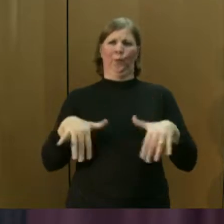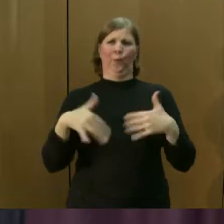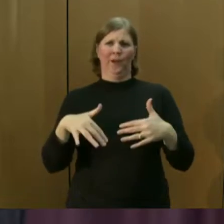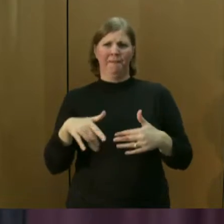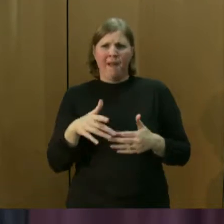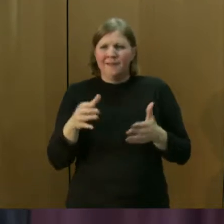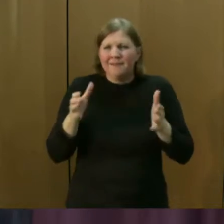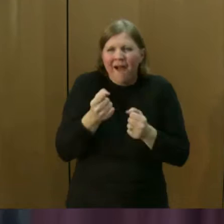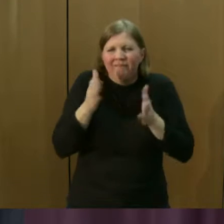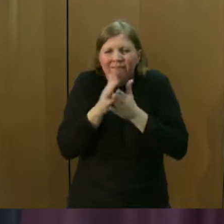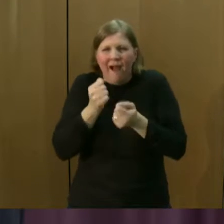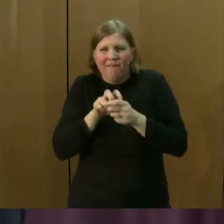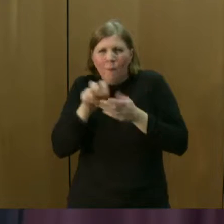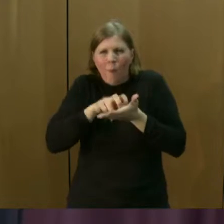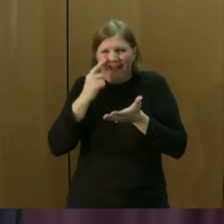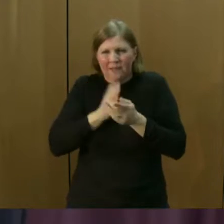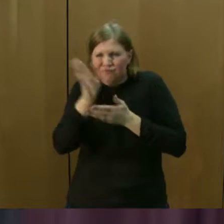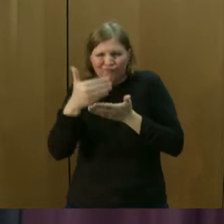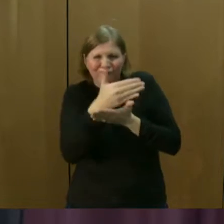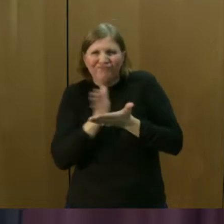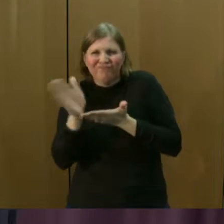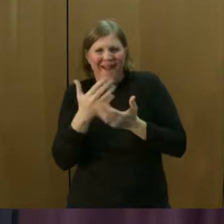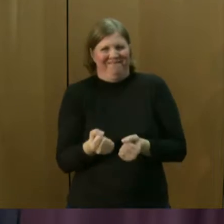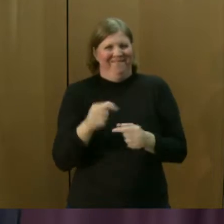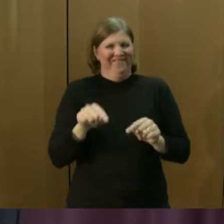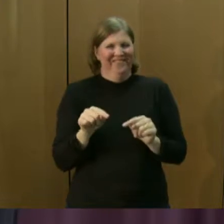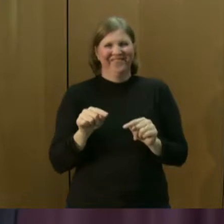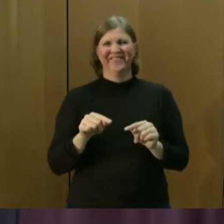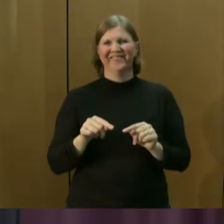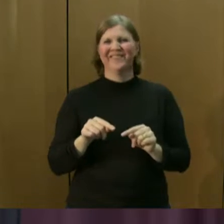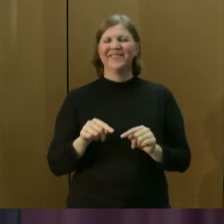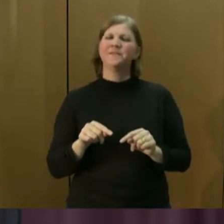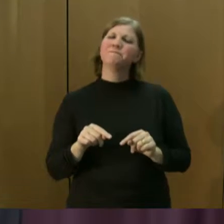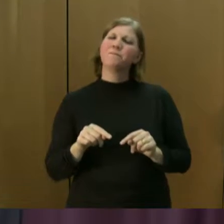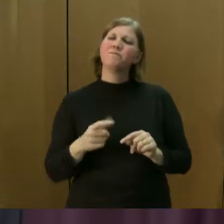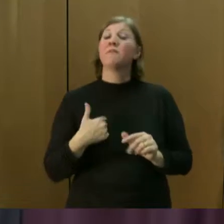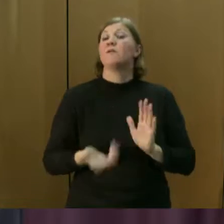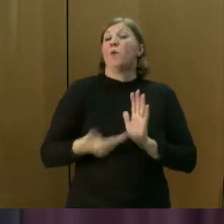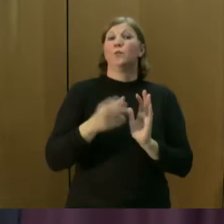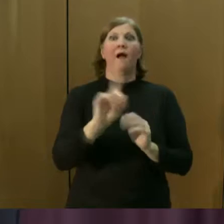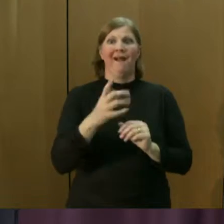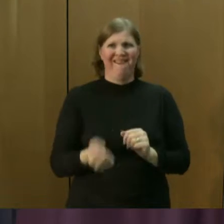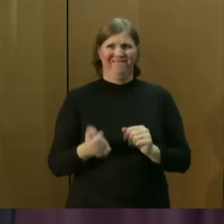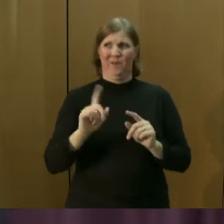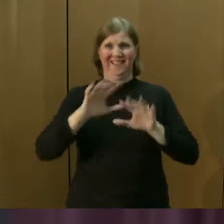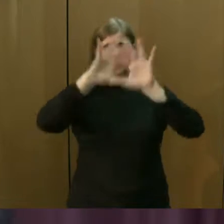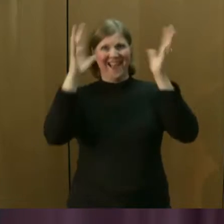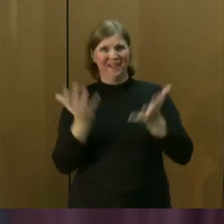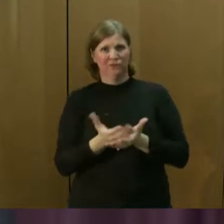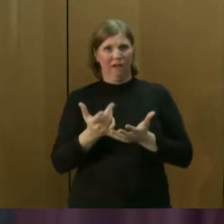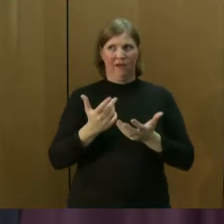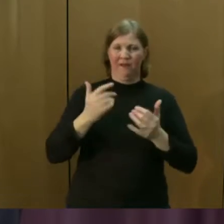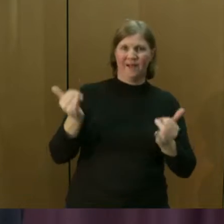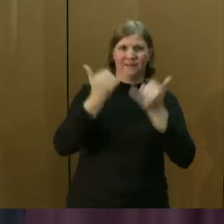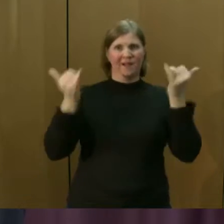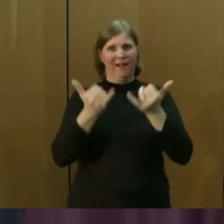and that's important. It's on the fringe of the International Festival, and that's still important. The term Fringe wasn't coined until some